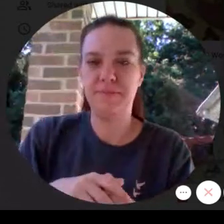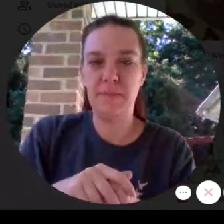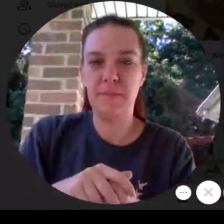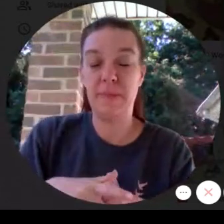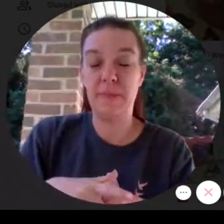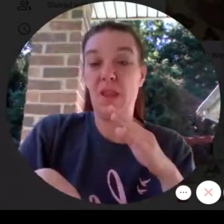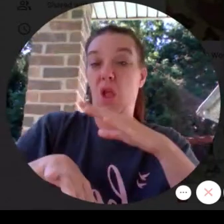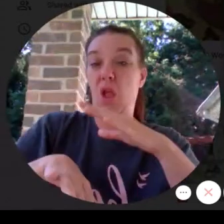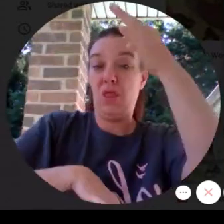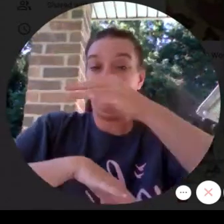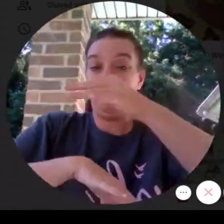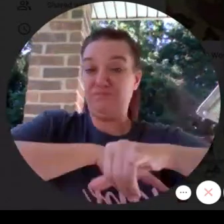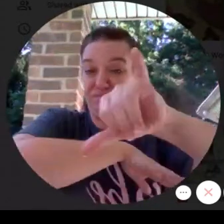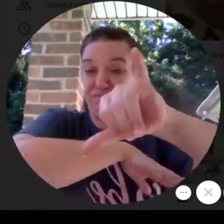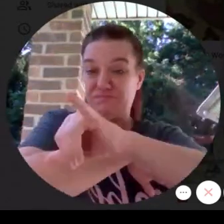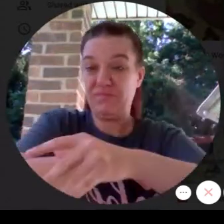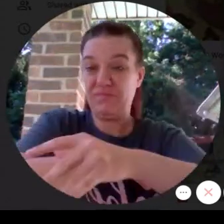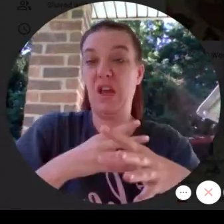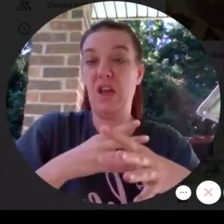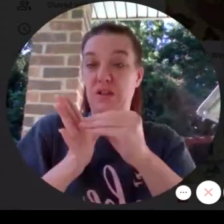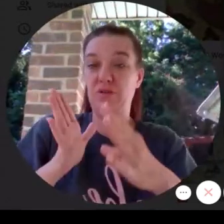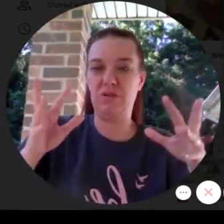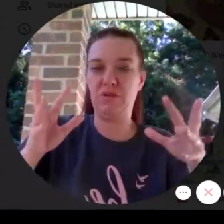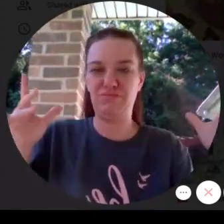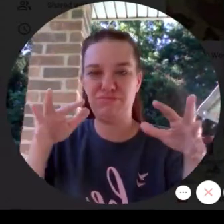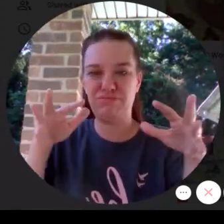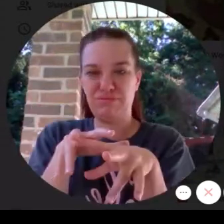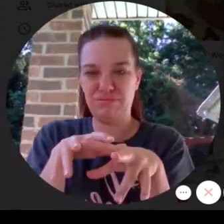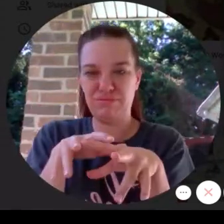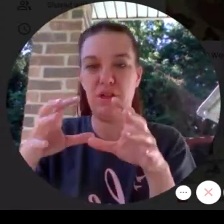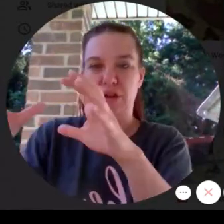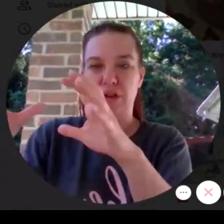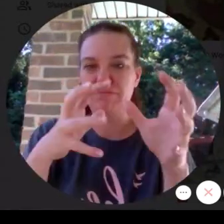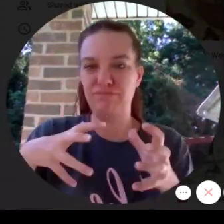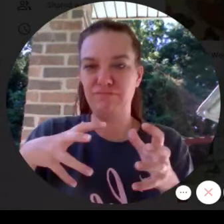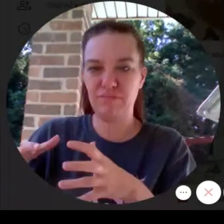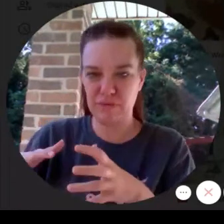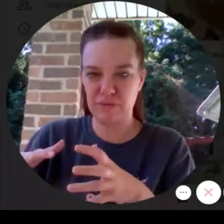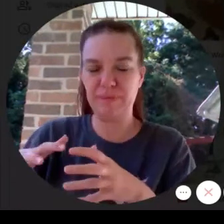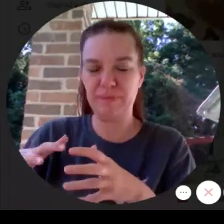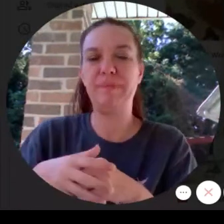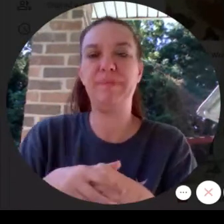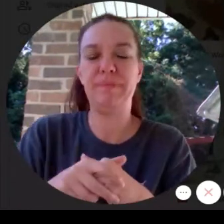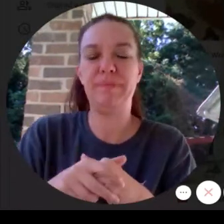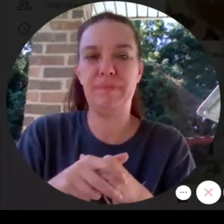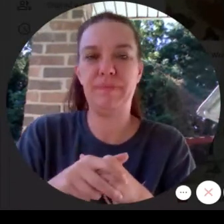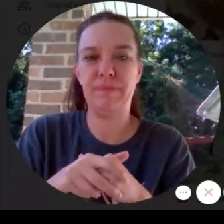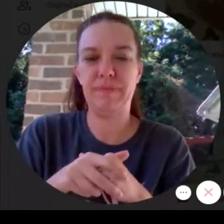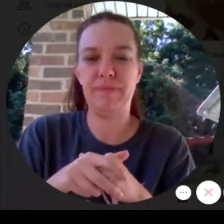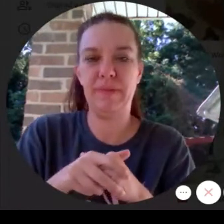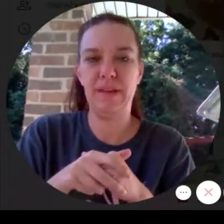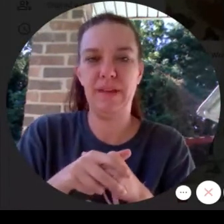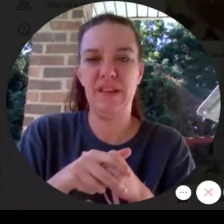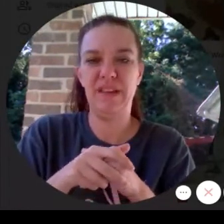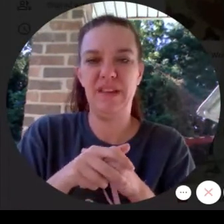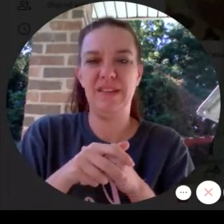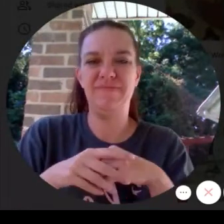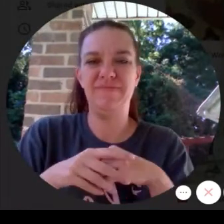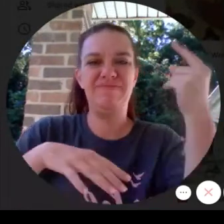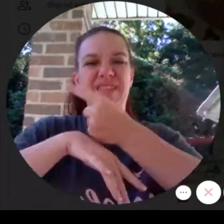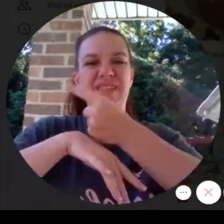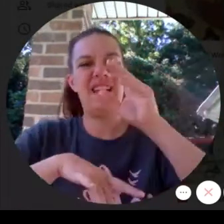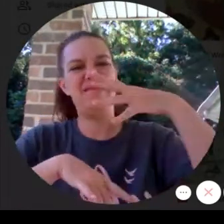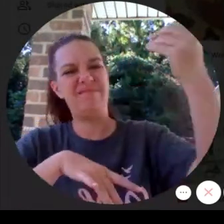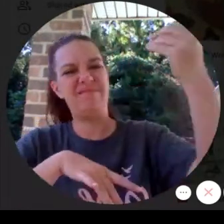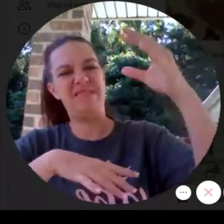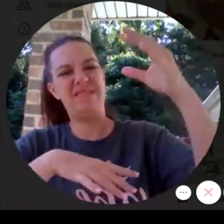On the front lawn, students gathered, grouped according to class. It was a gray day with a breeze